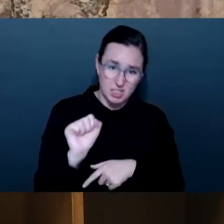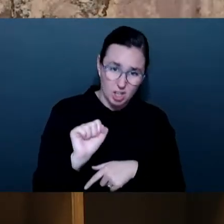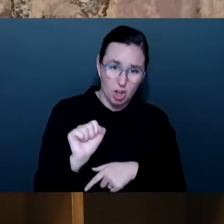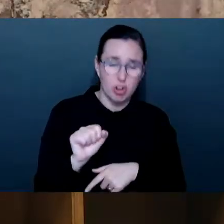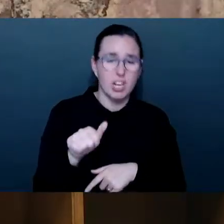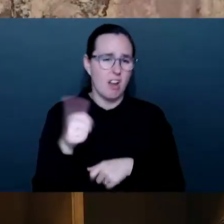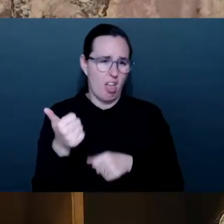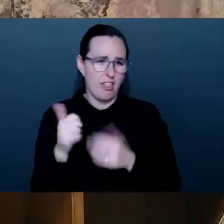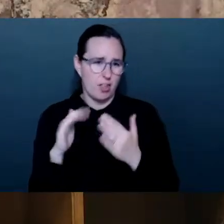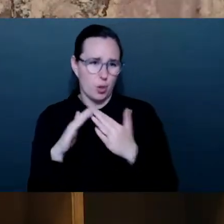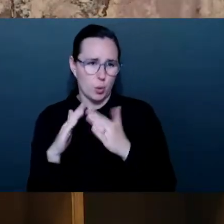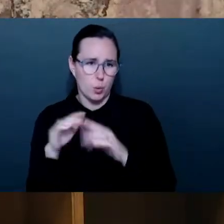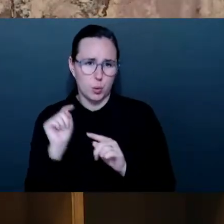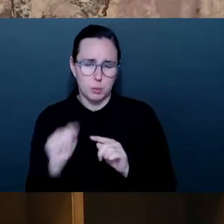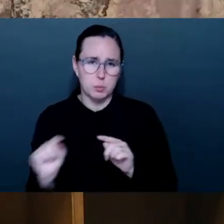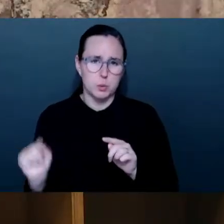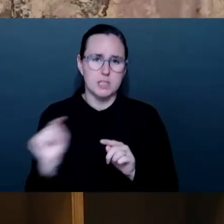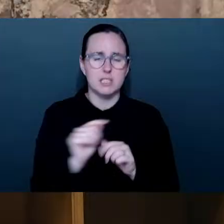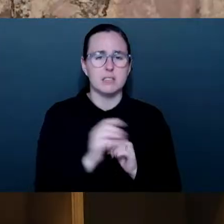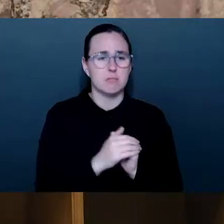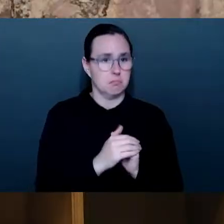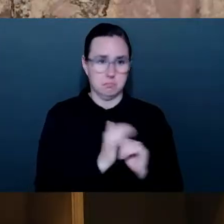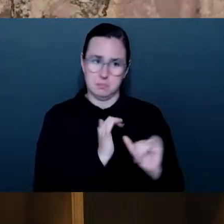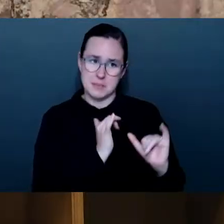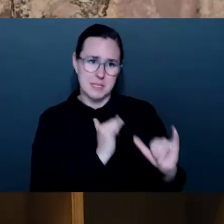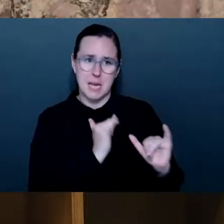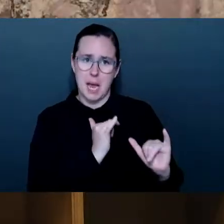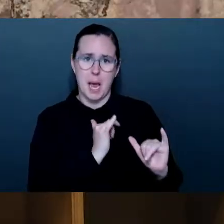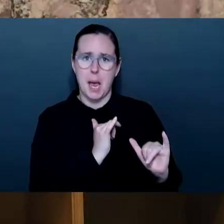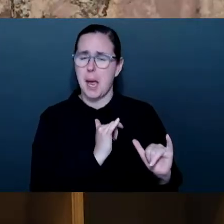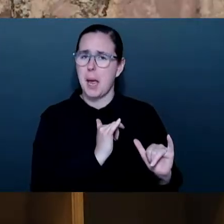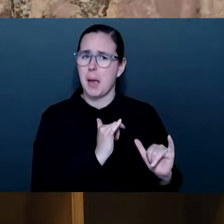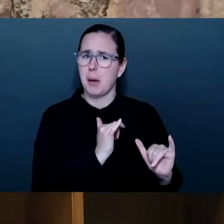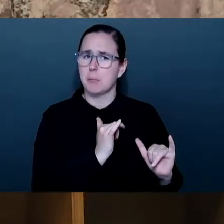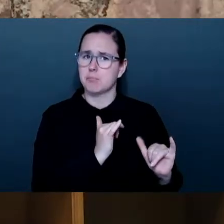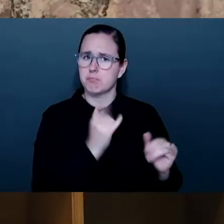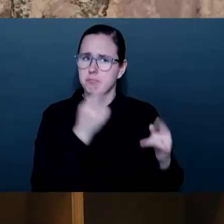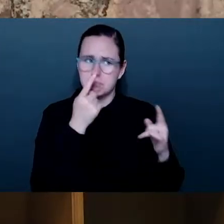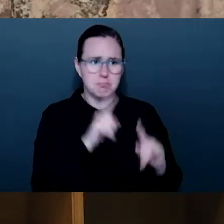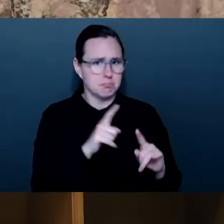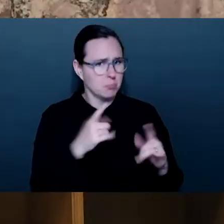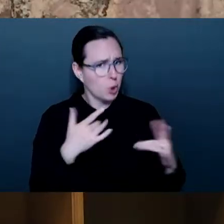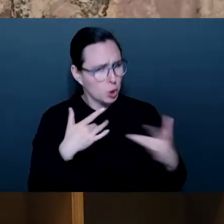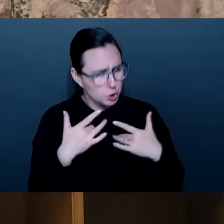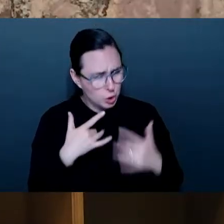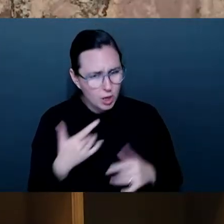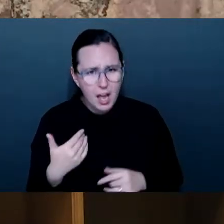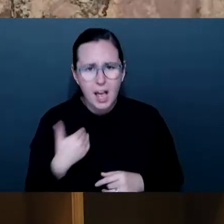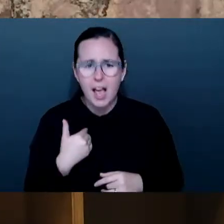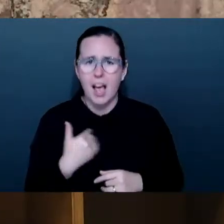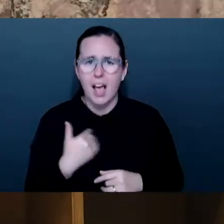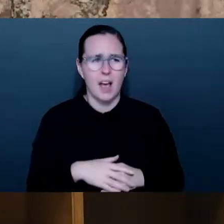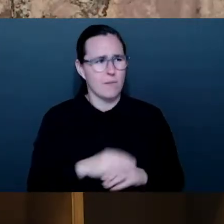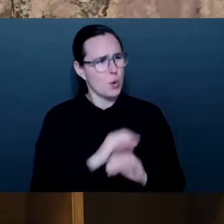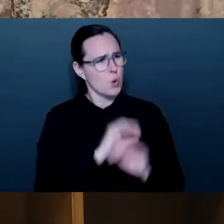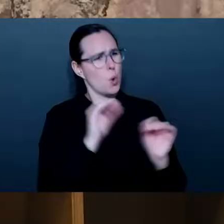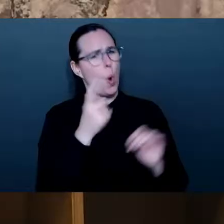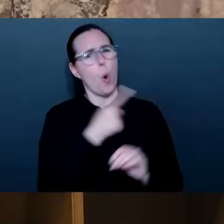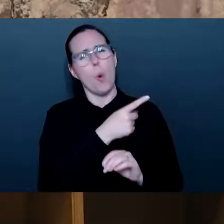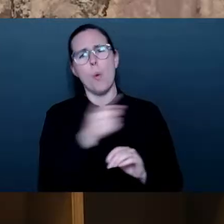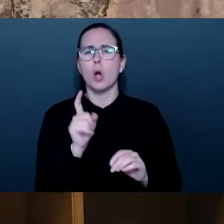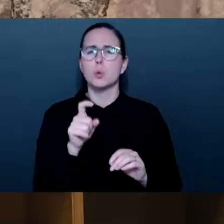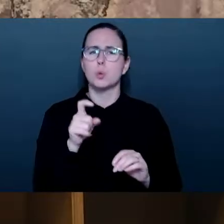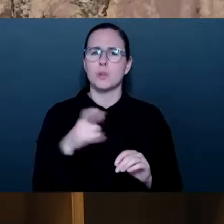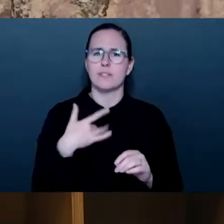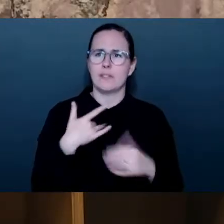should live with a threat of violence. And I have met with police leadership across the province,